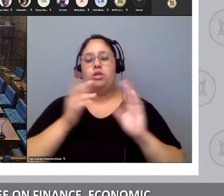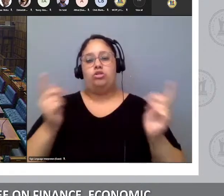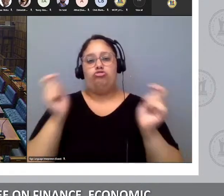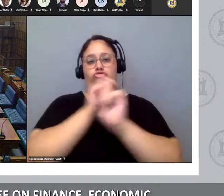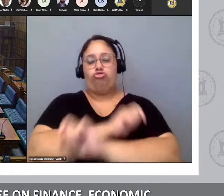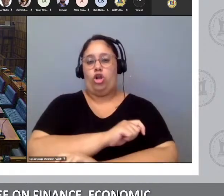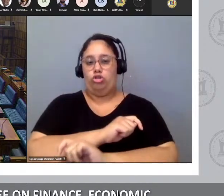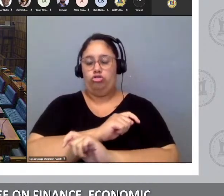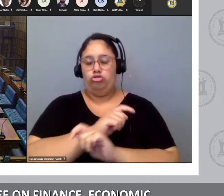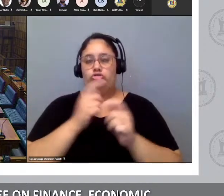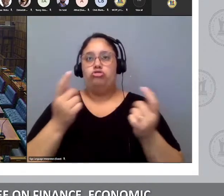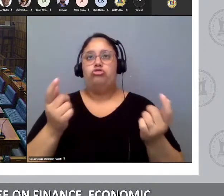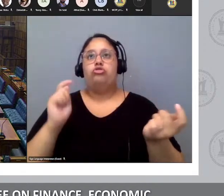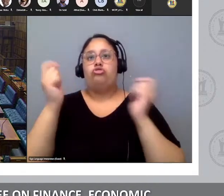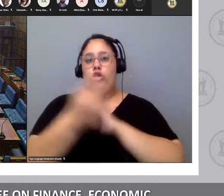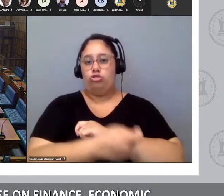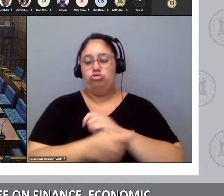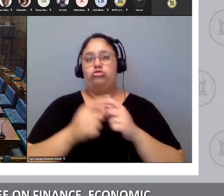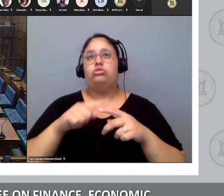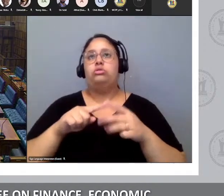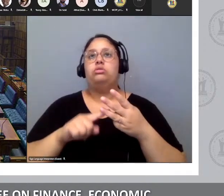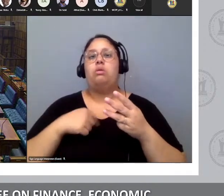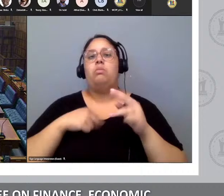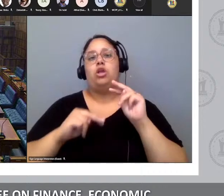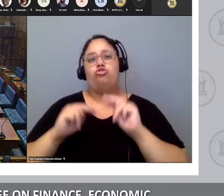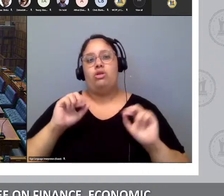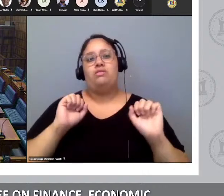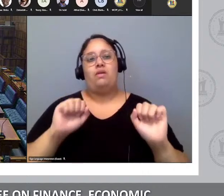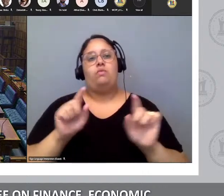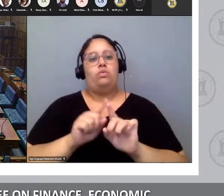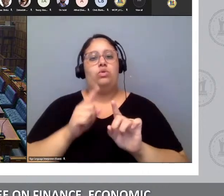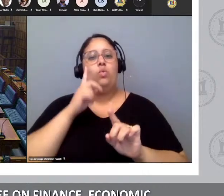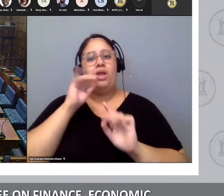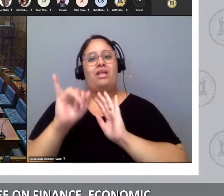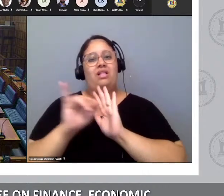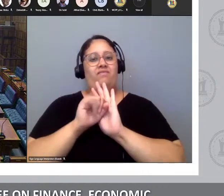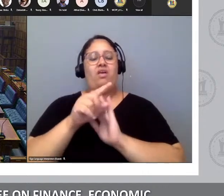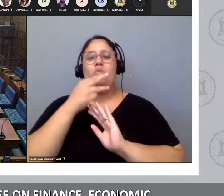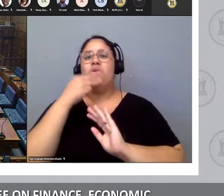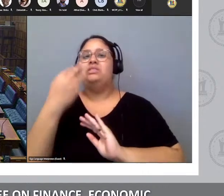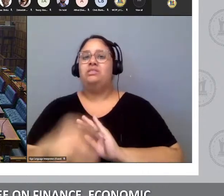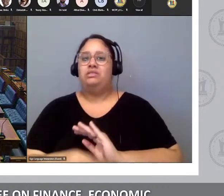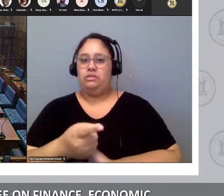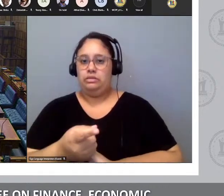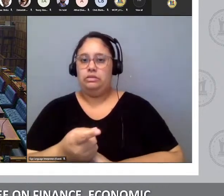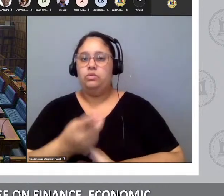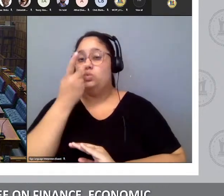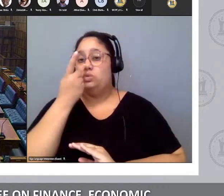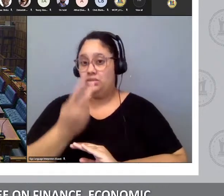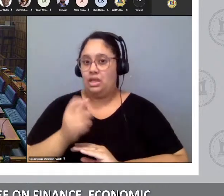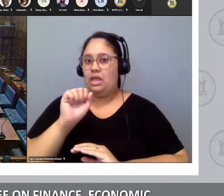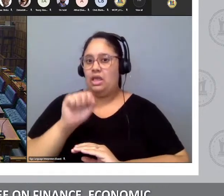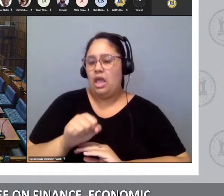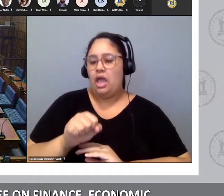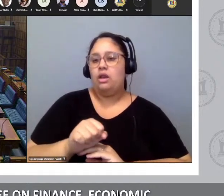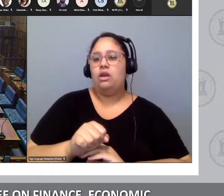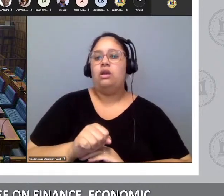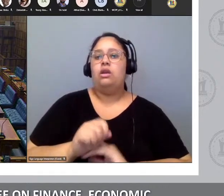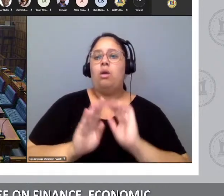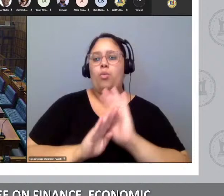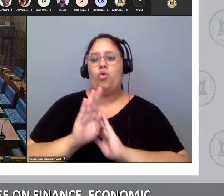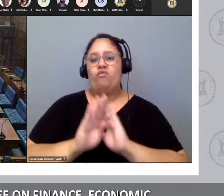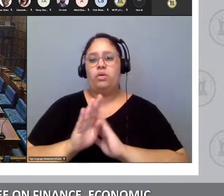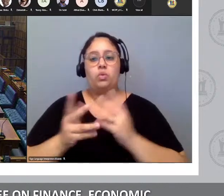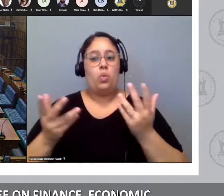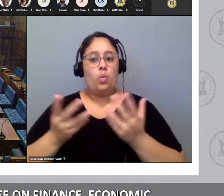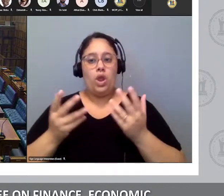shift change I need to address that as well we've identified that as waste and you can see an improvement